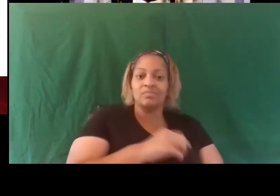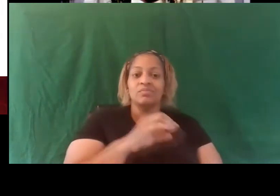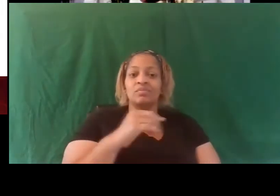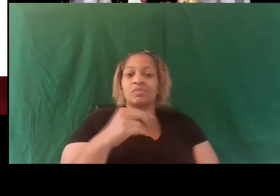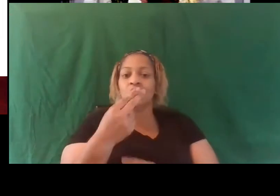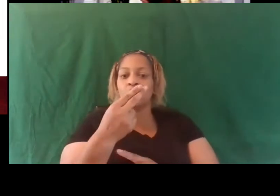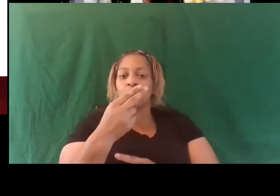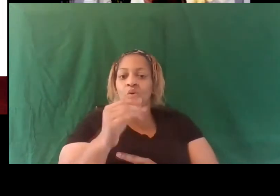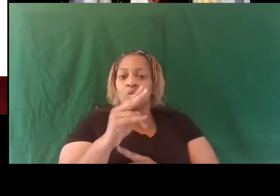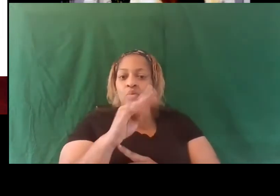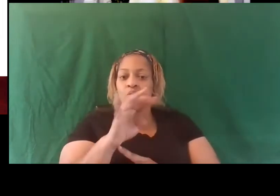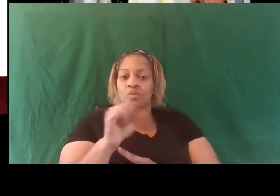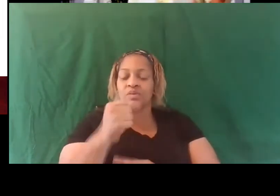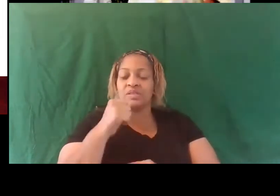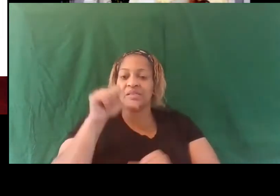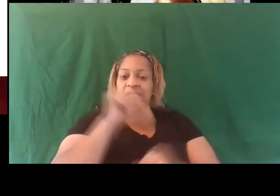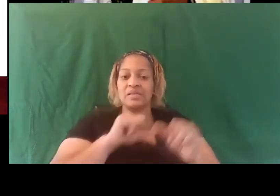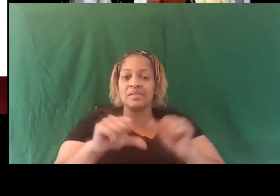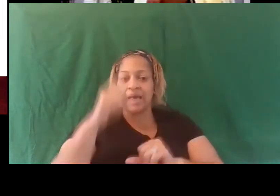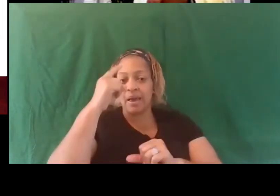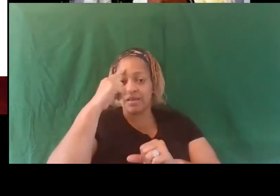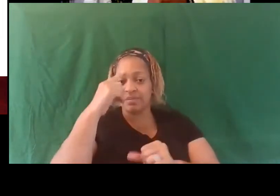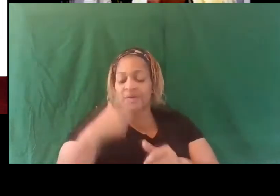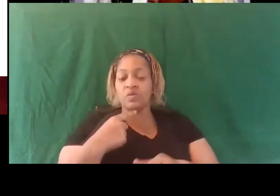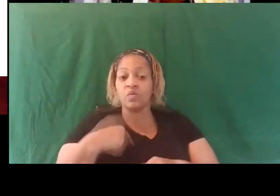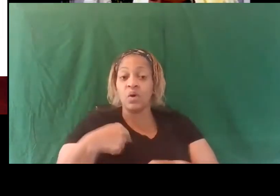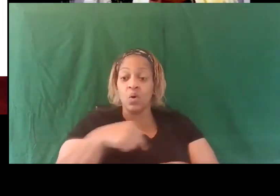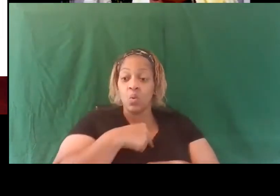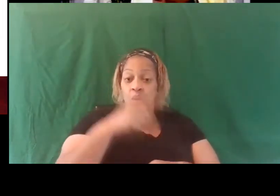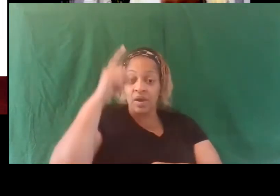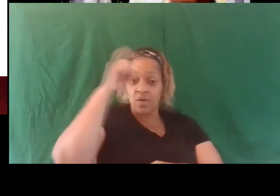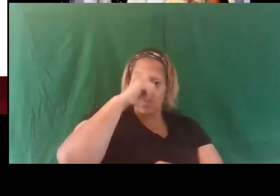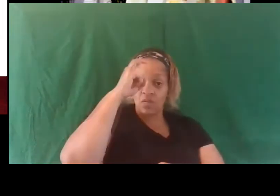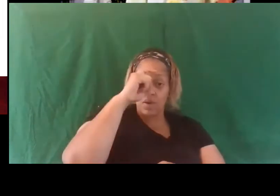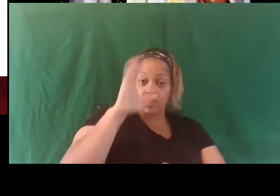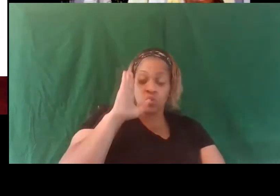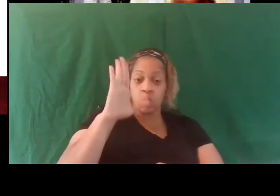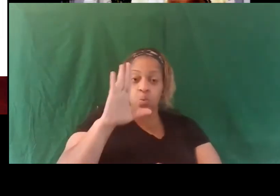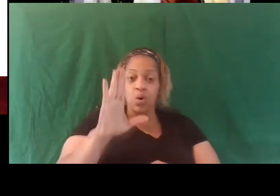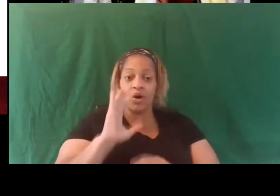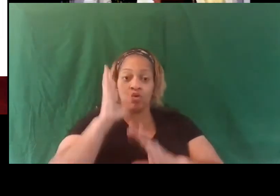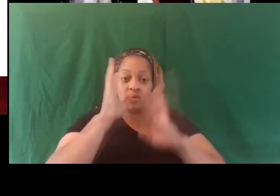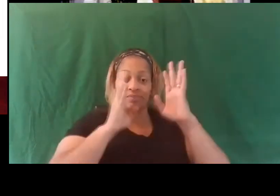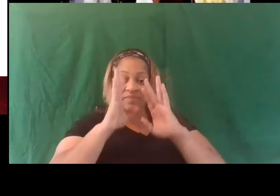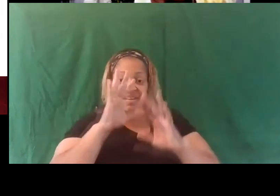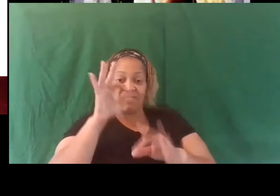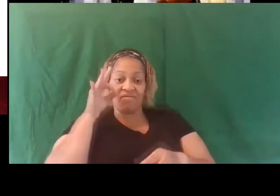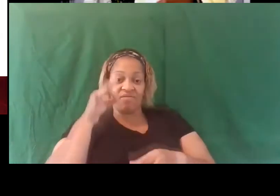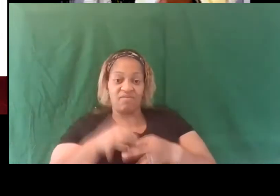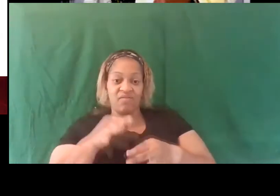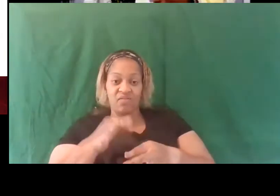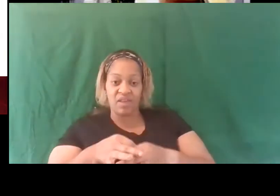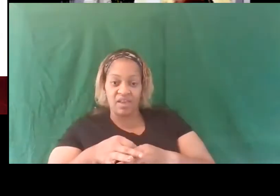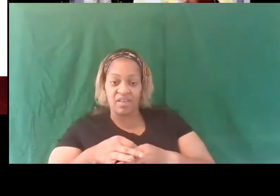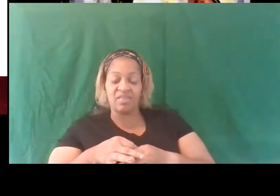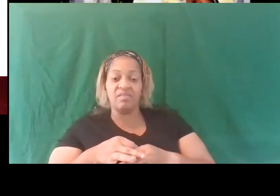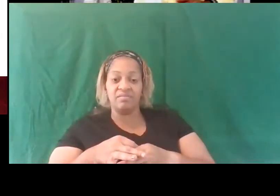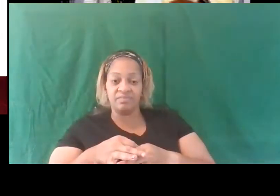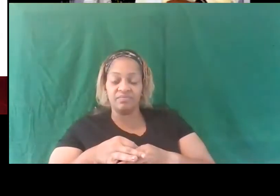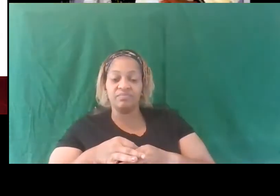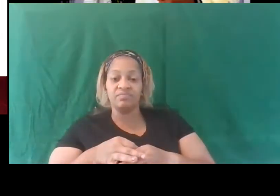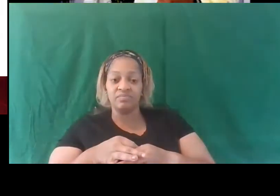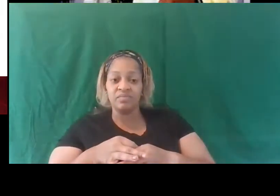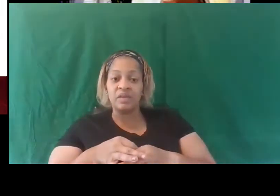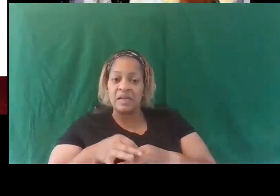Mind textbook, if we are wise, we will cultivate faith in these realities. This is not a difficult